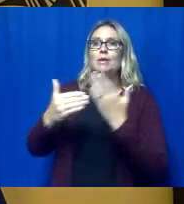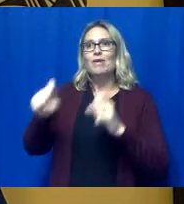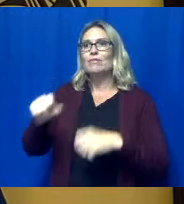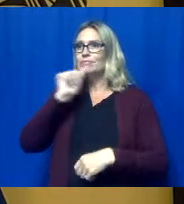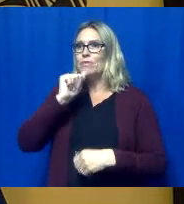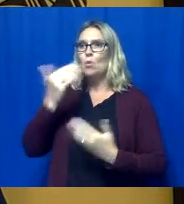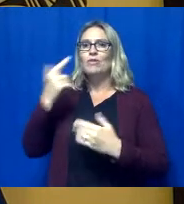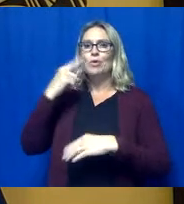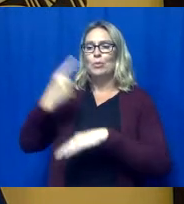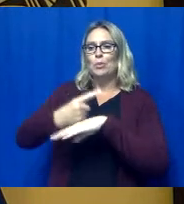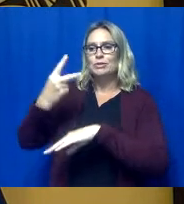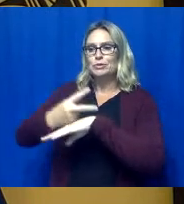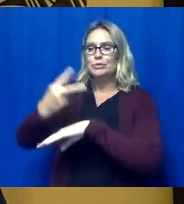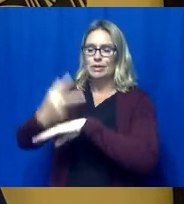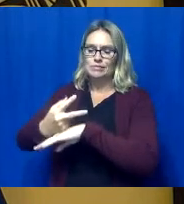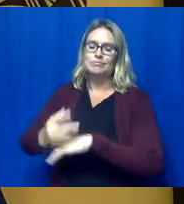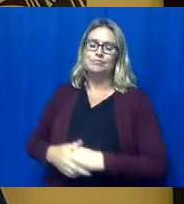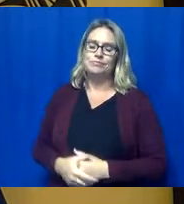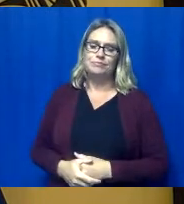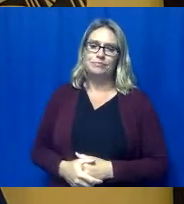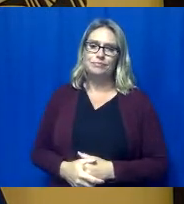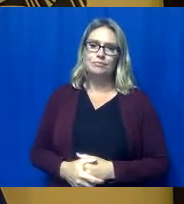an appointment.